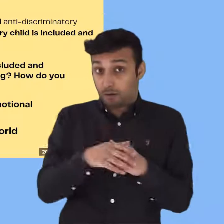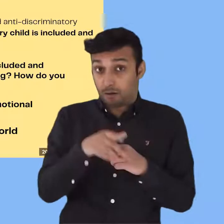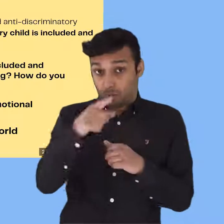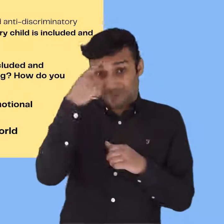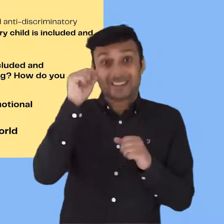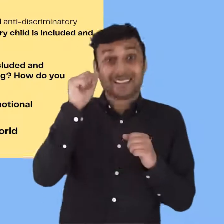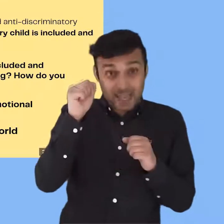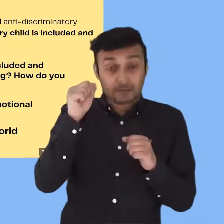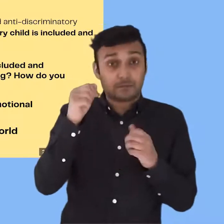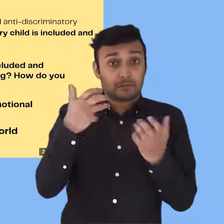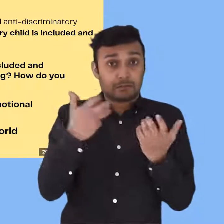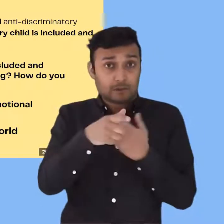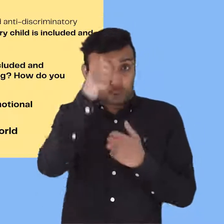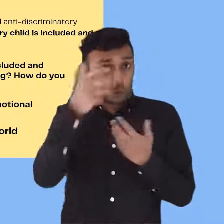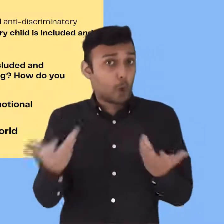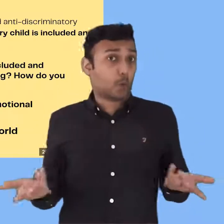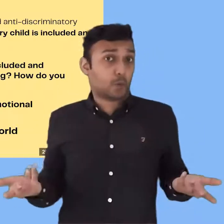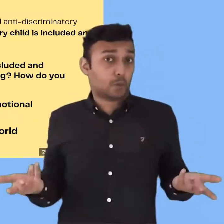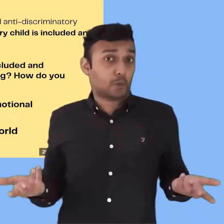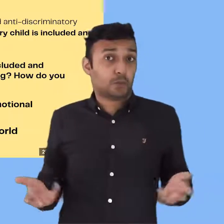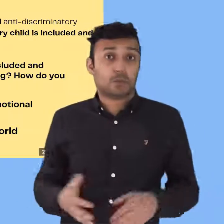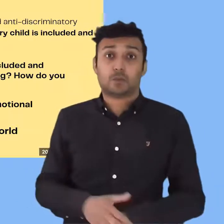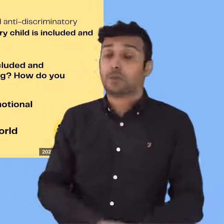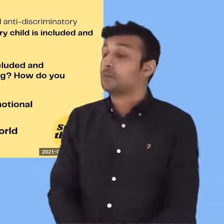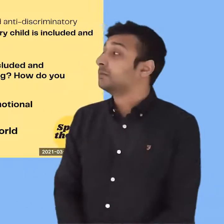know this? How do you know this?